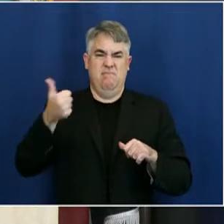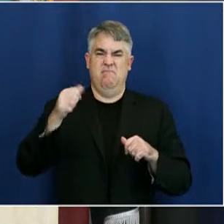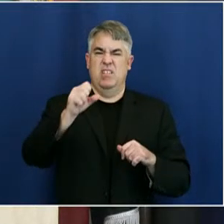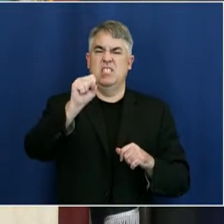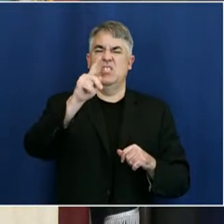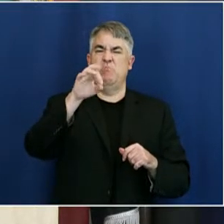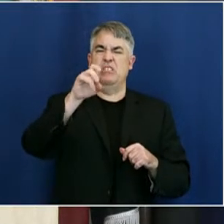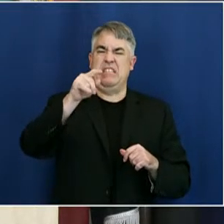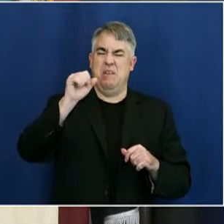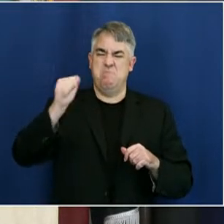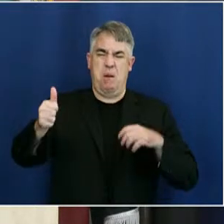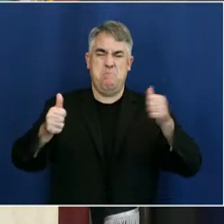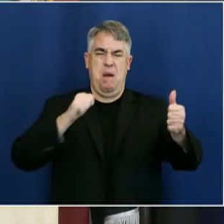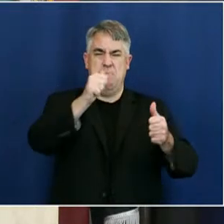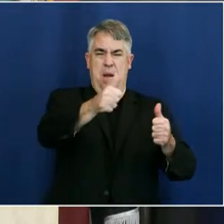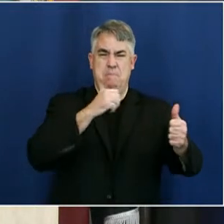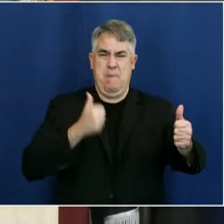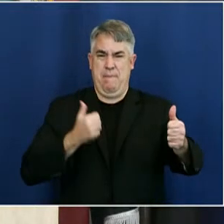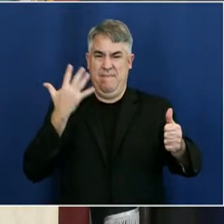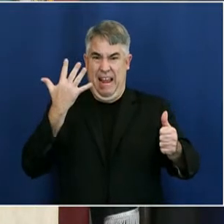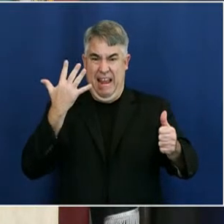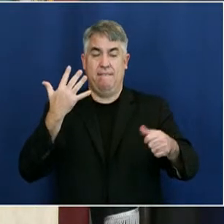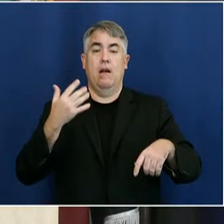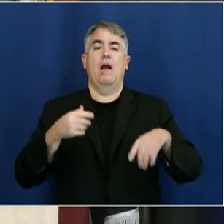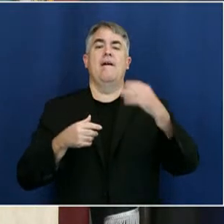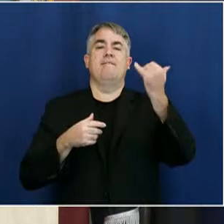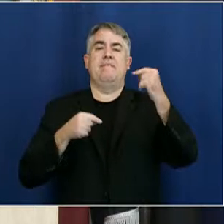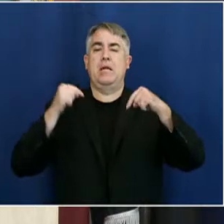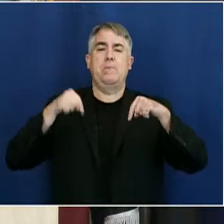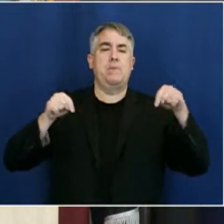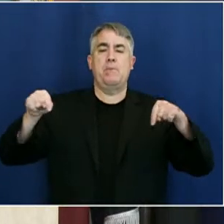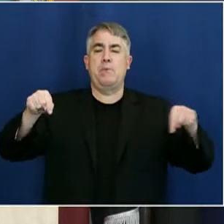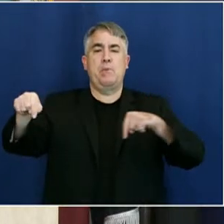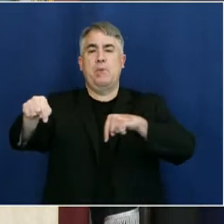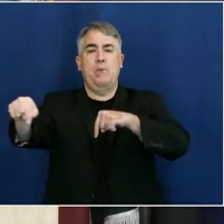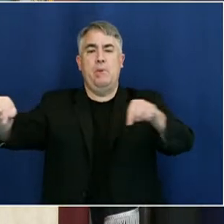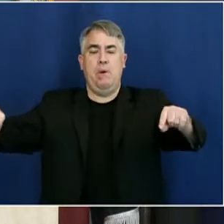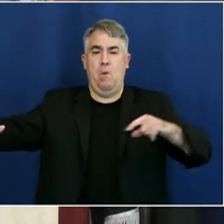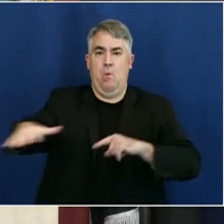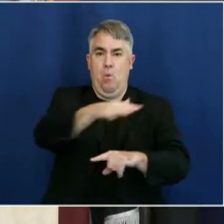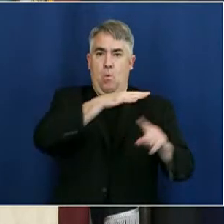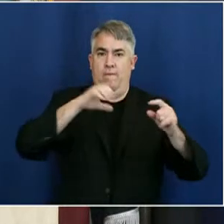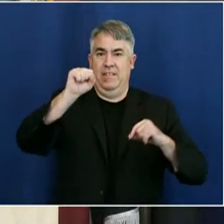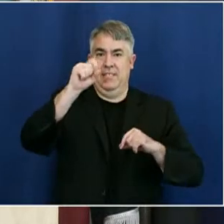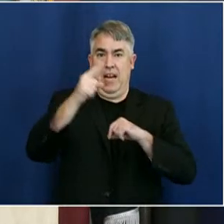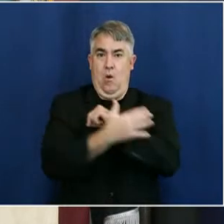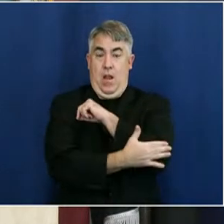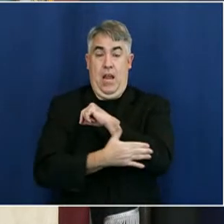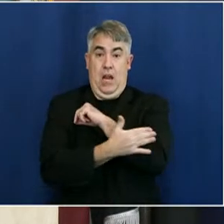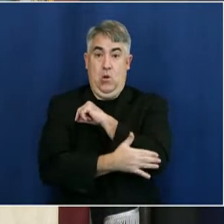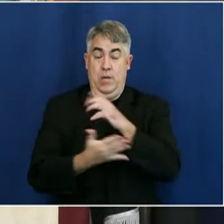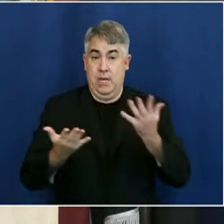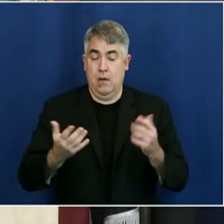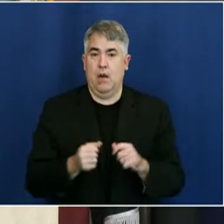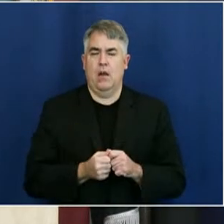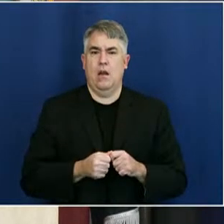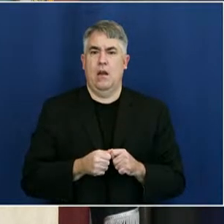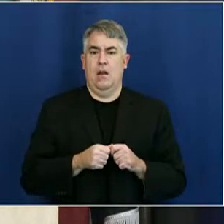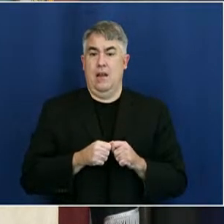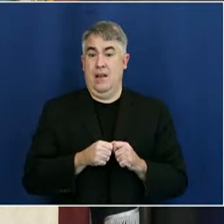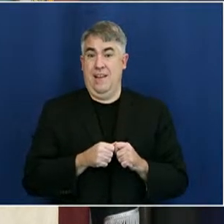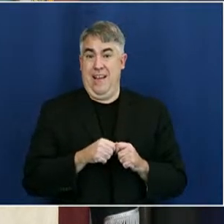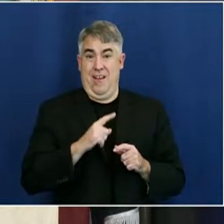of distribution. And we think that this network positions us very well, that as the supply chains begin to